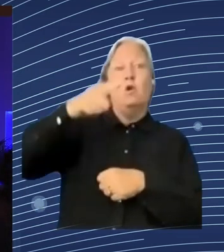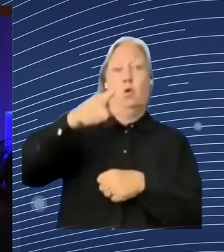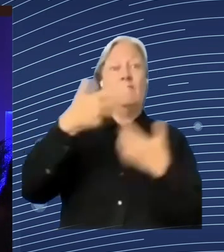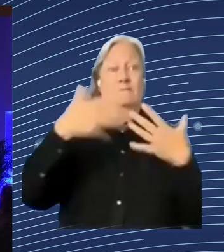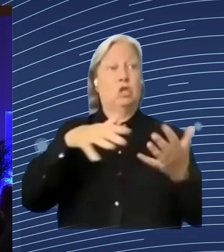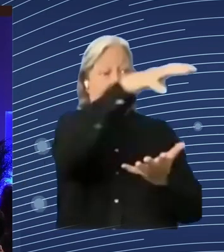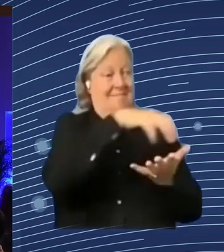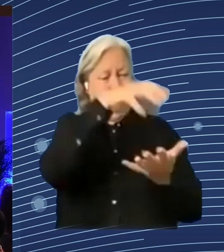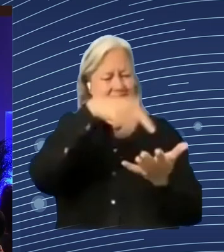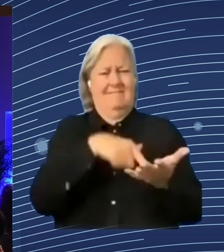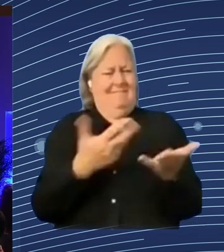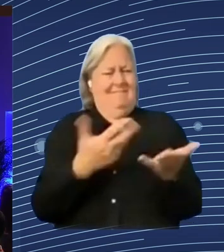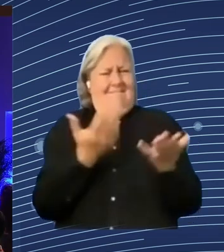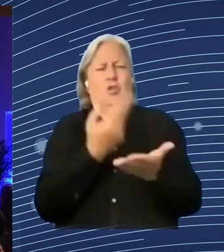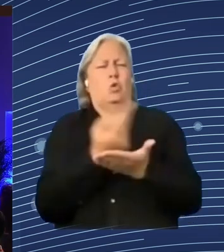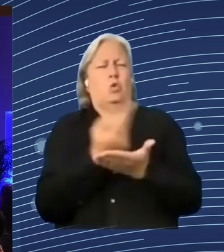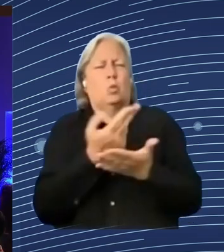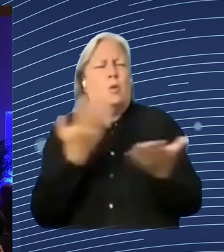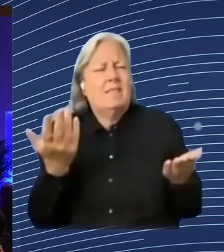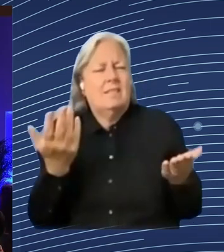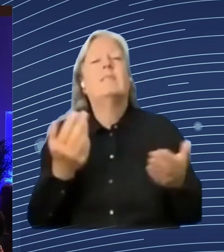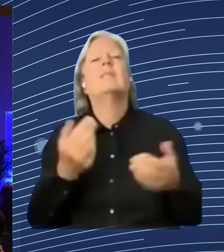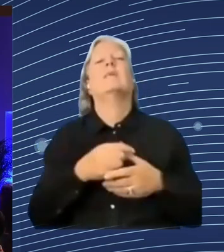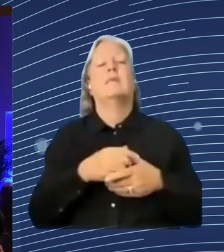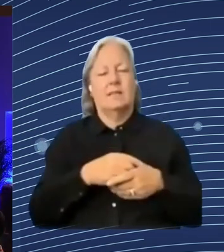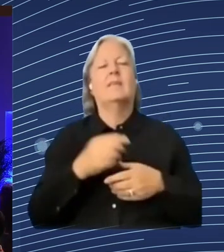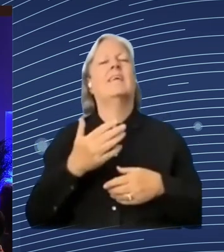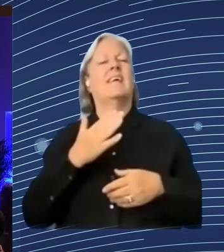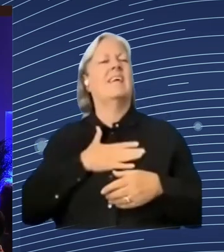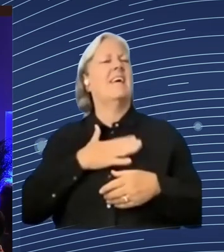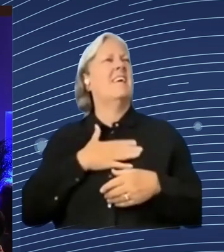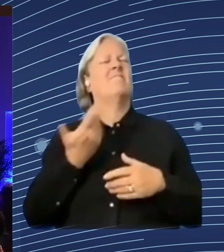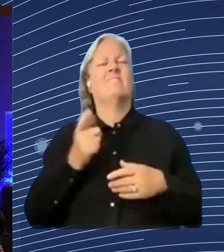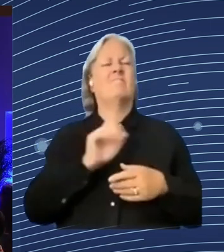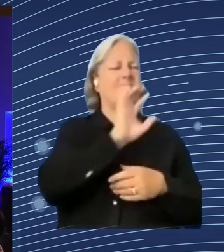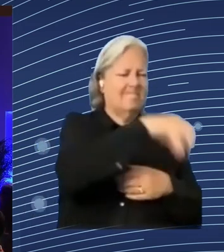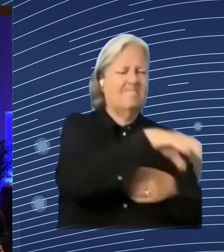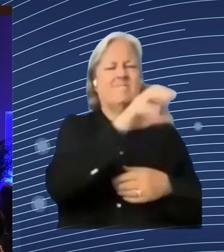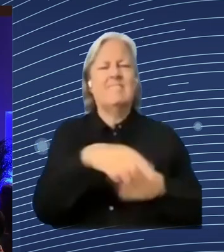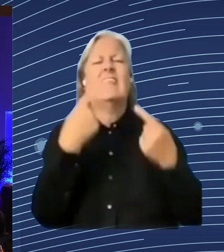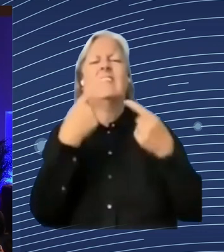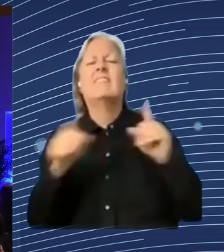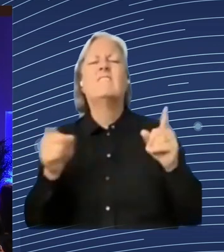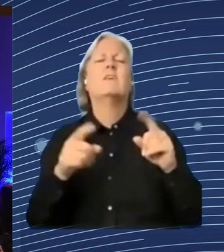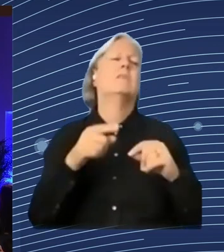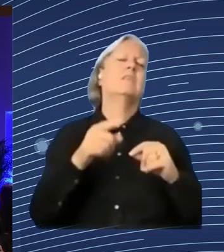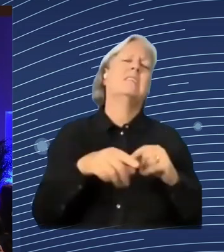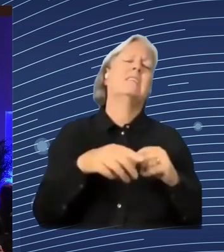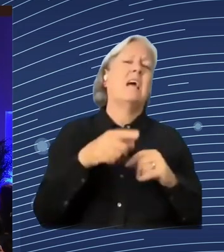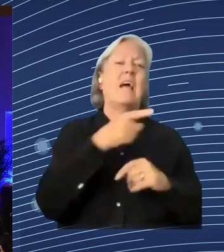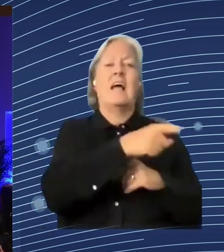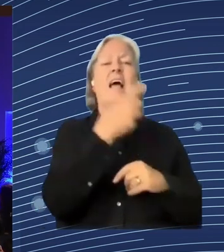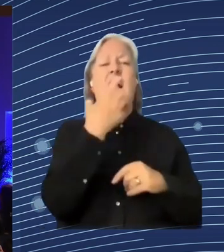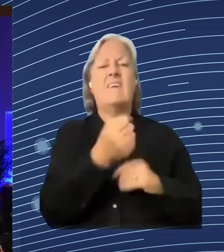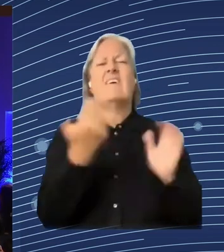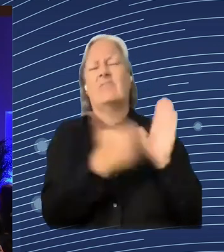we analyzed the data on a field-specific level. So we had really different sizes of companies. Some had thousands of workers. Maybe it'll help. It helped me